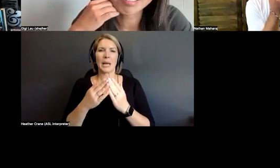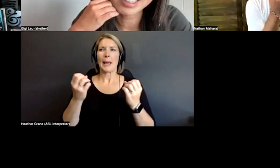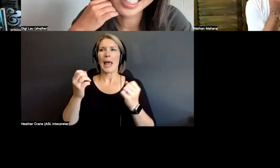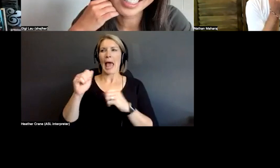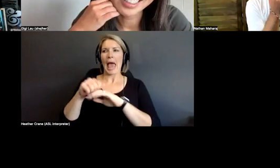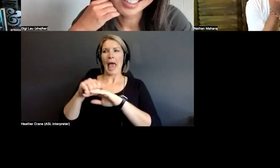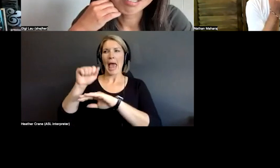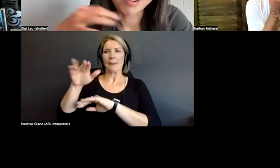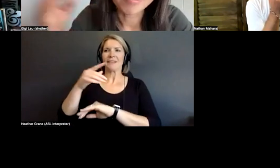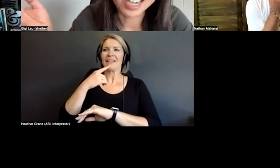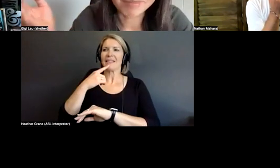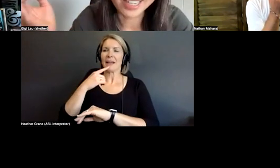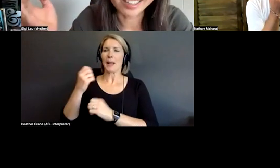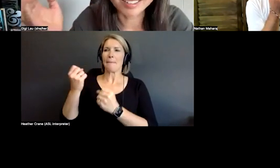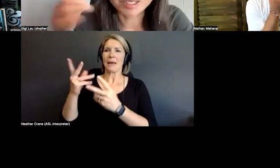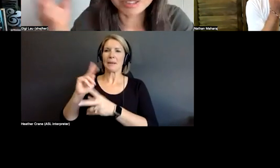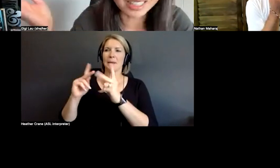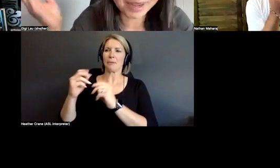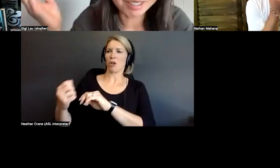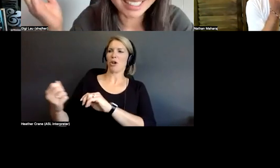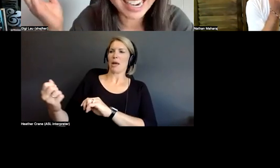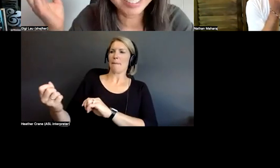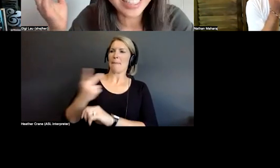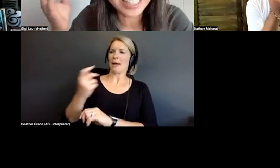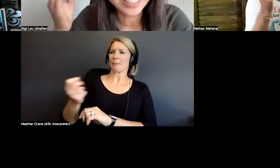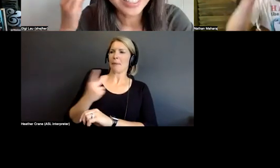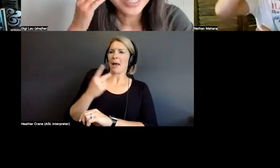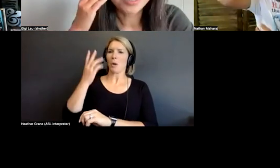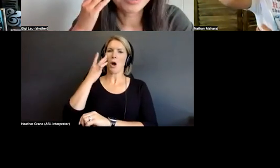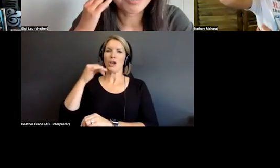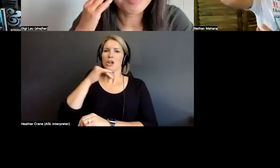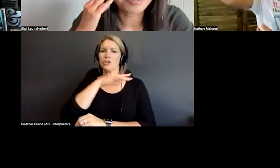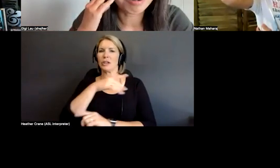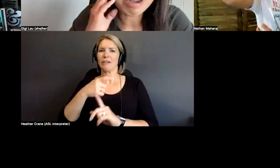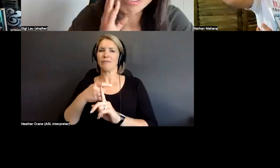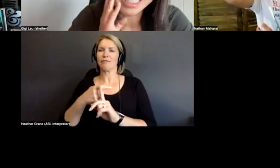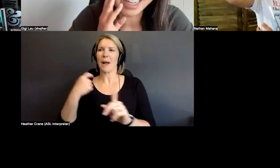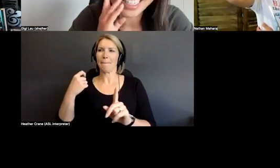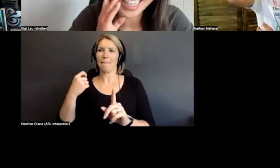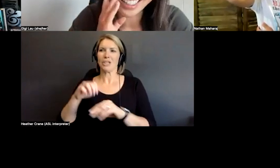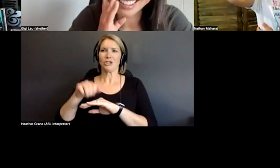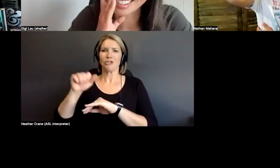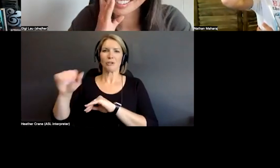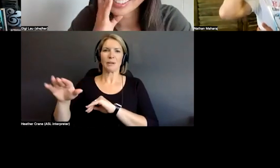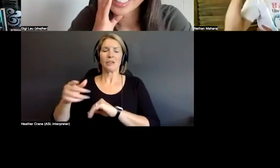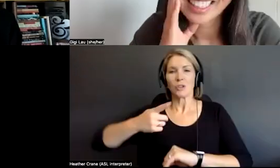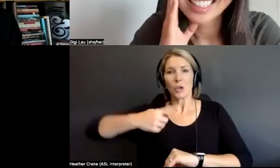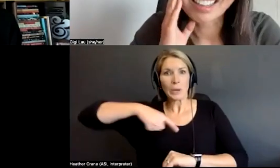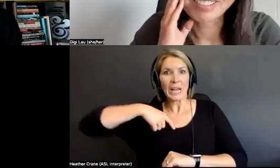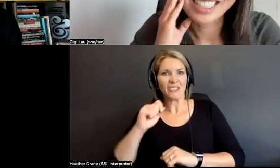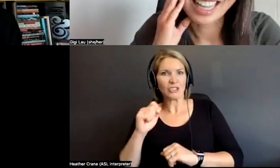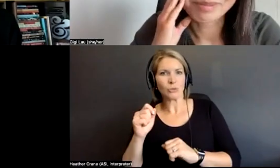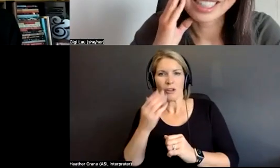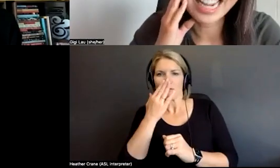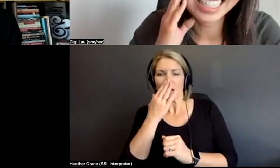thinking it was roughed up and dirtied by the warehouse. So for our reprints, we had to take it off. So